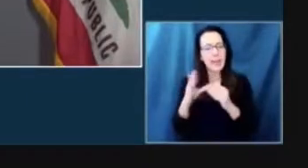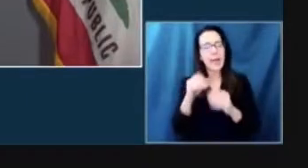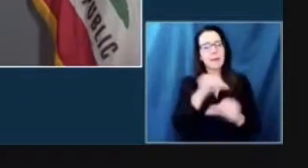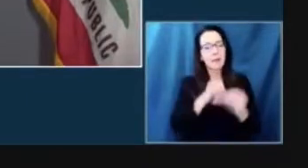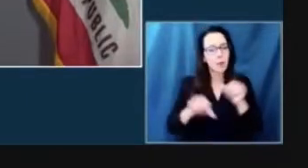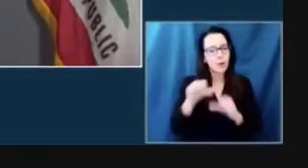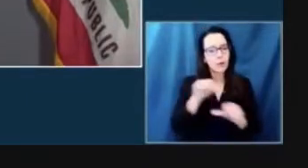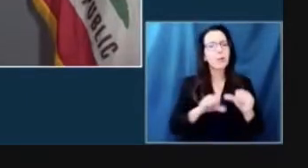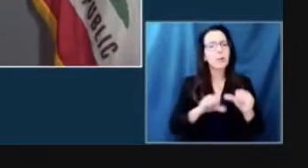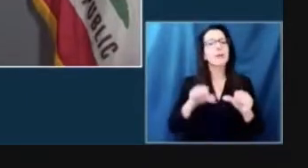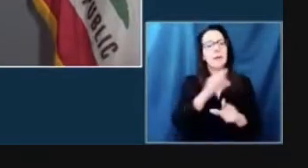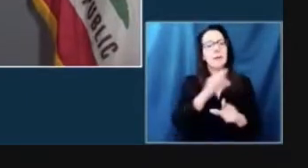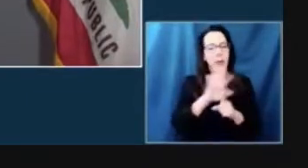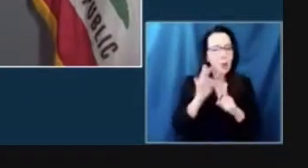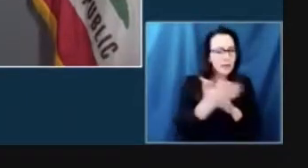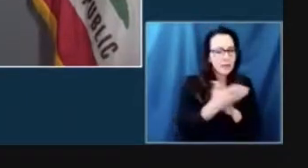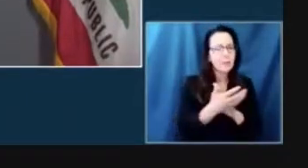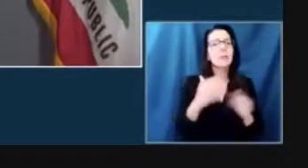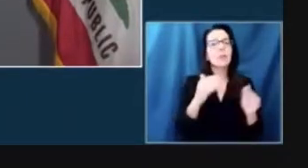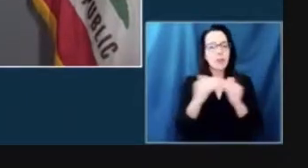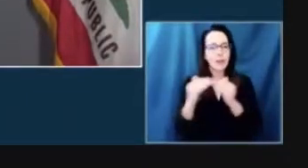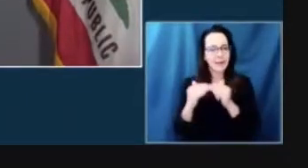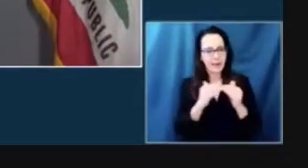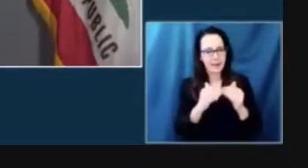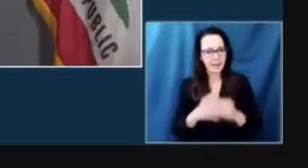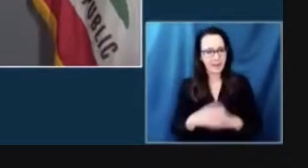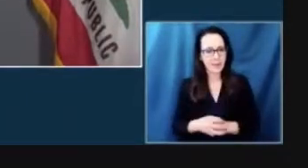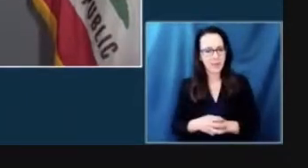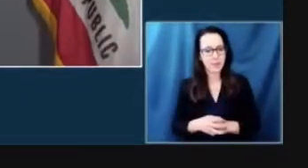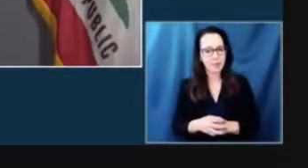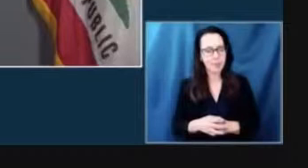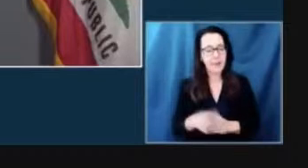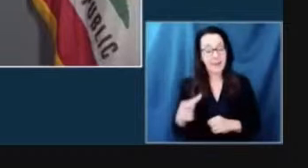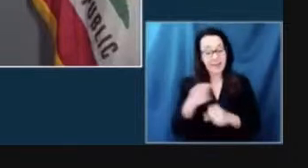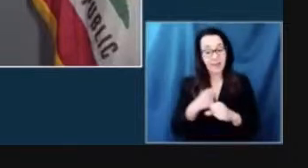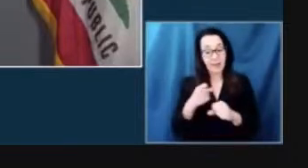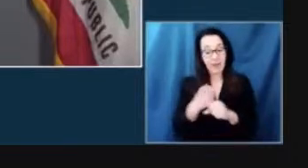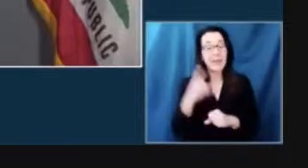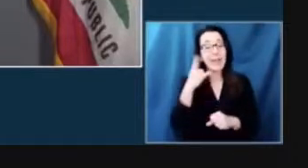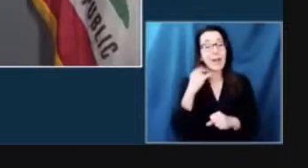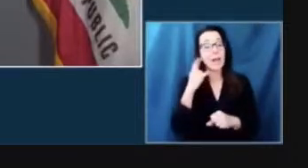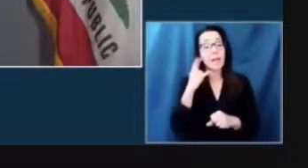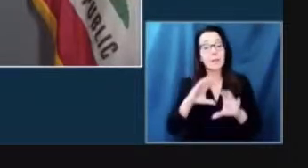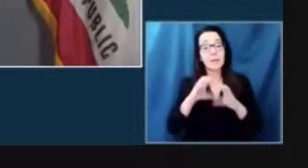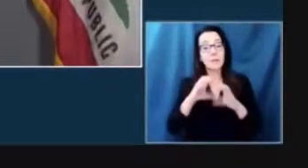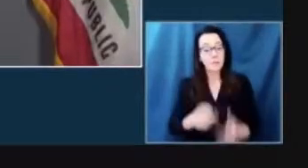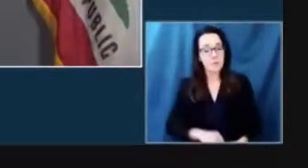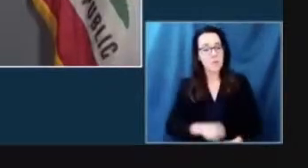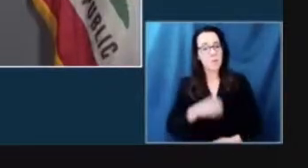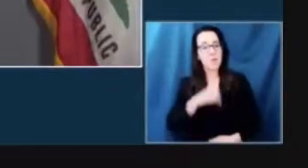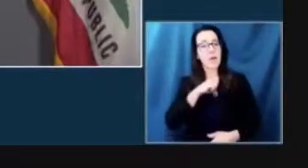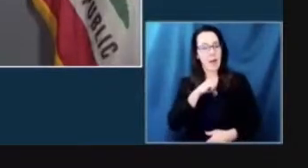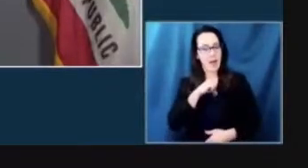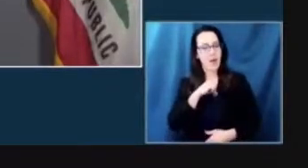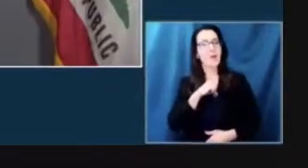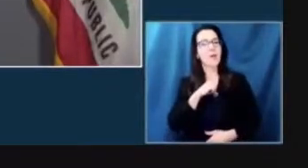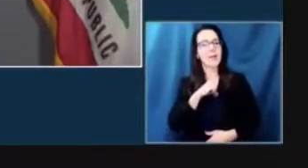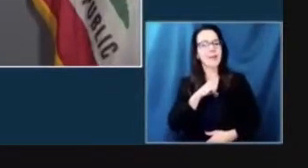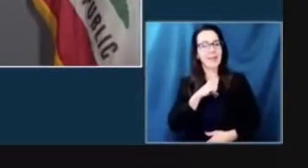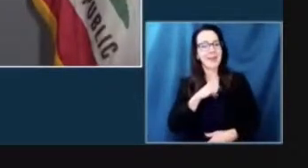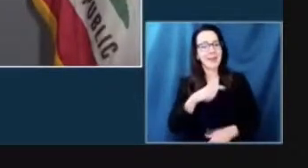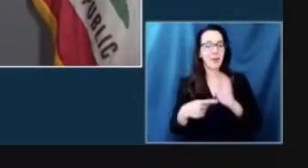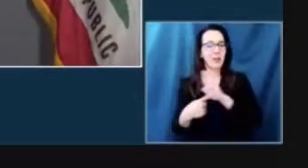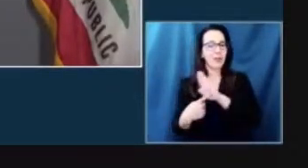justice. In this fight, our brilliant California delegation has proudly delivered for the Golden State. We're under the leadership